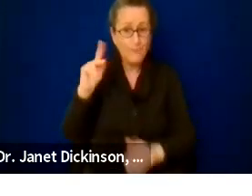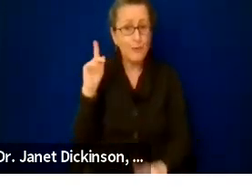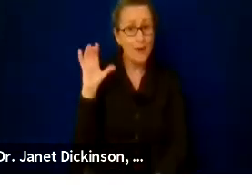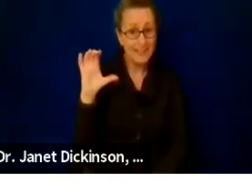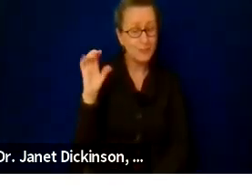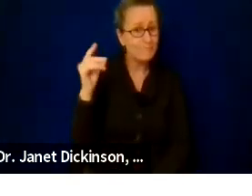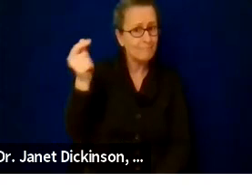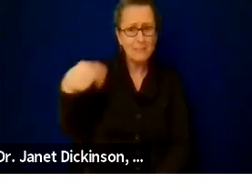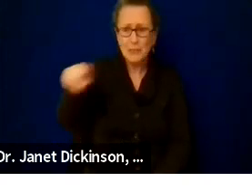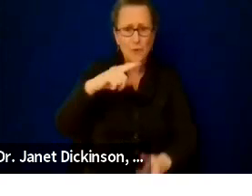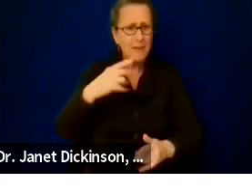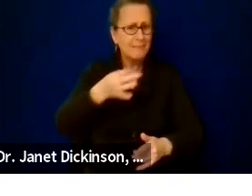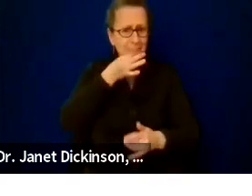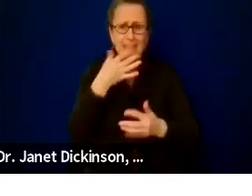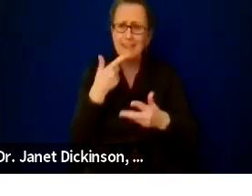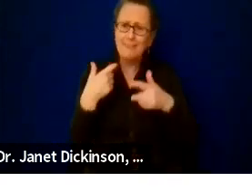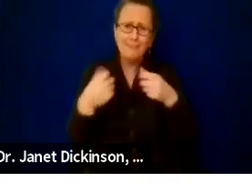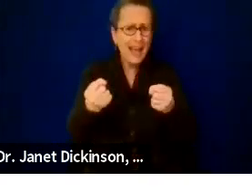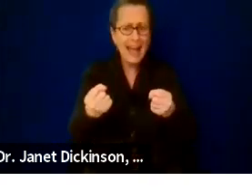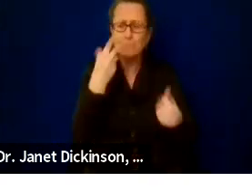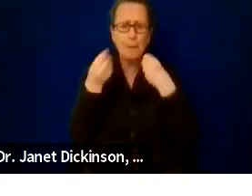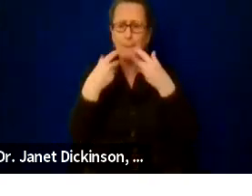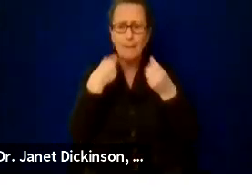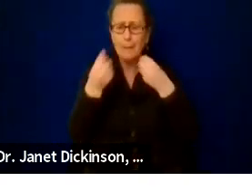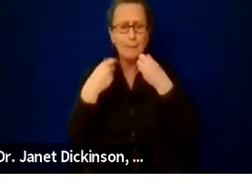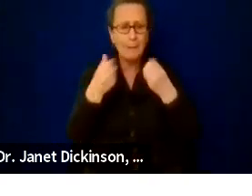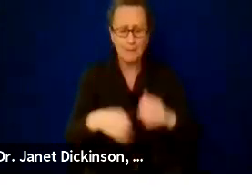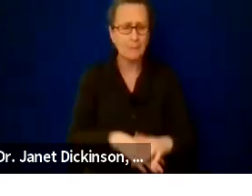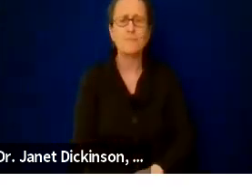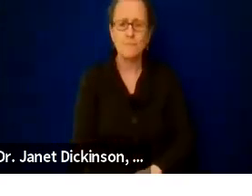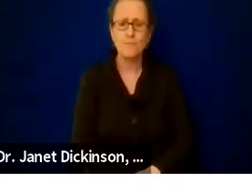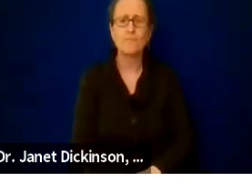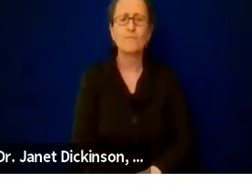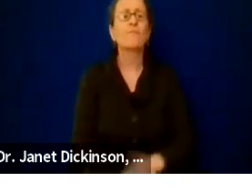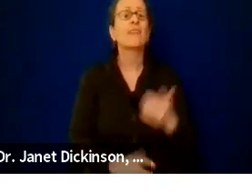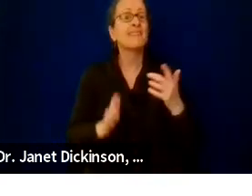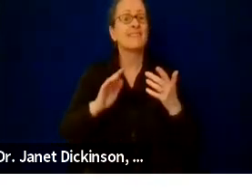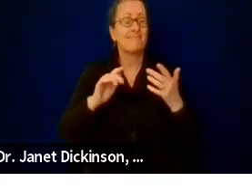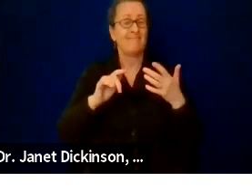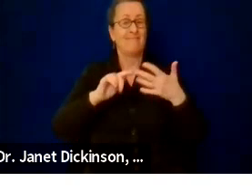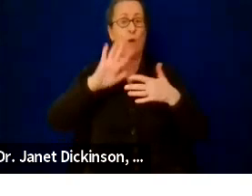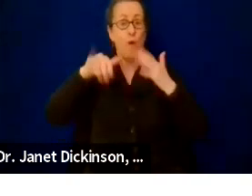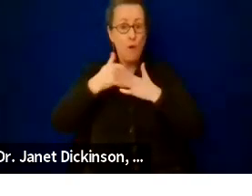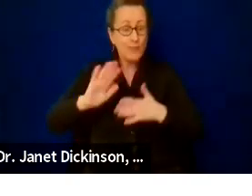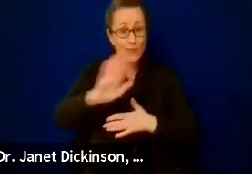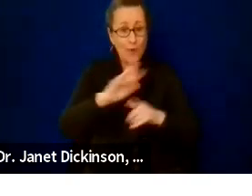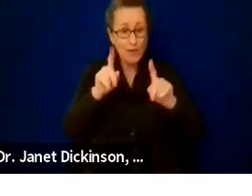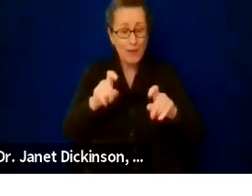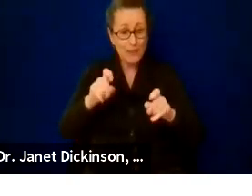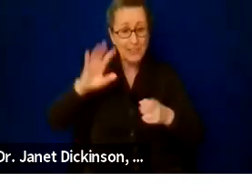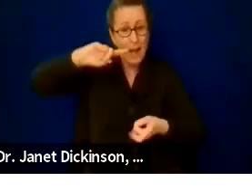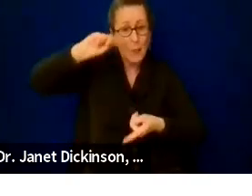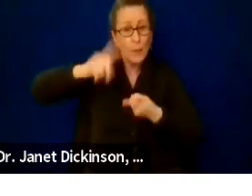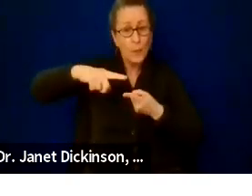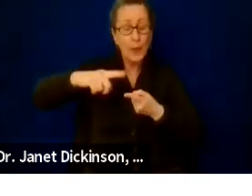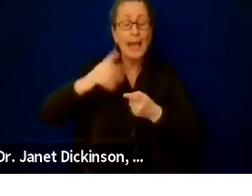hours in advance of this meeting. I've taken all of those questions and culled them down to about 15 questions that summarize